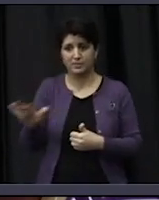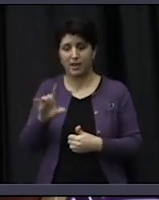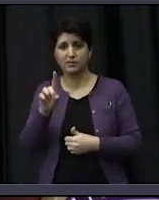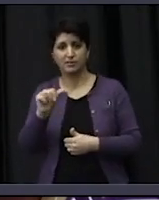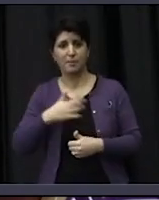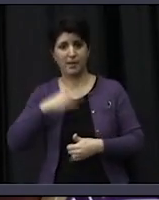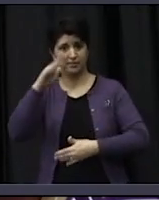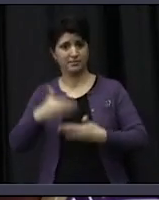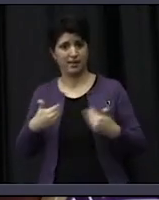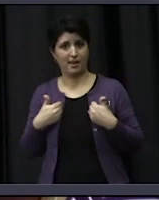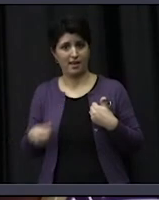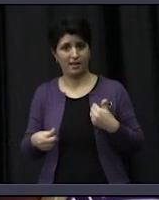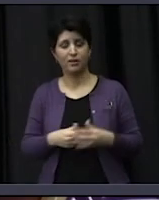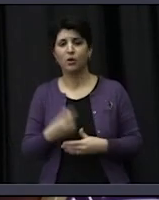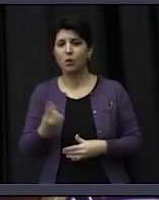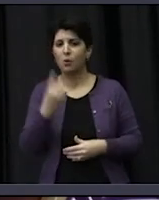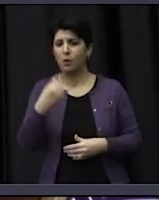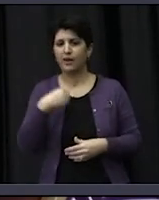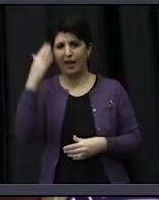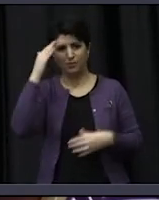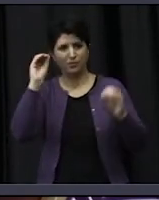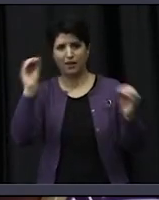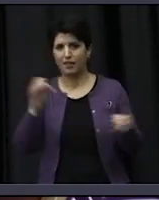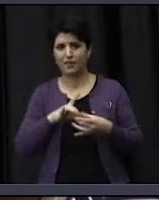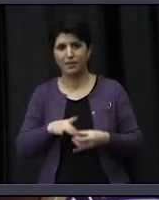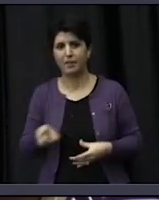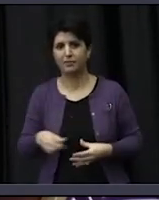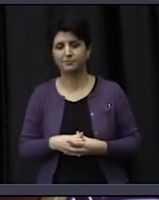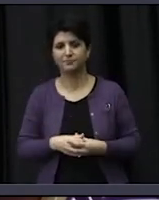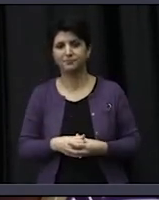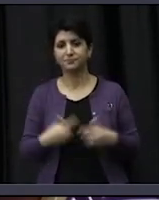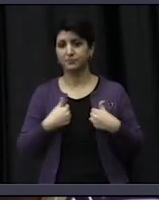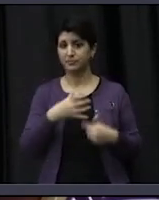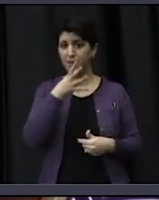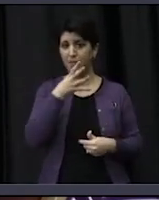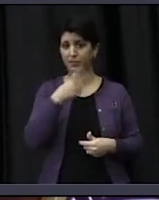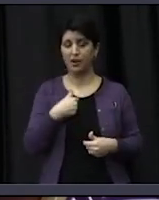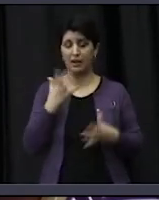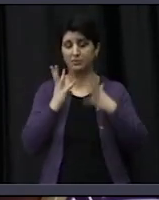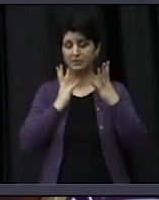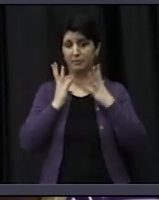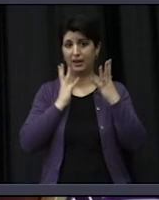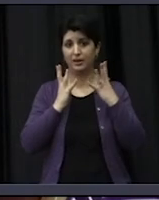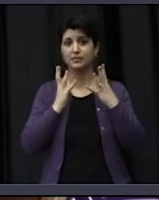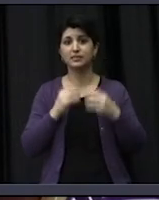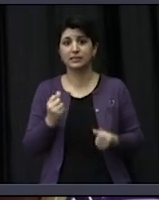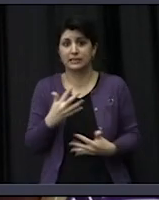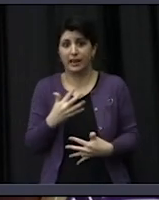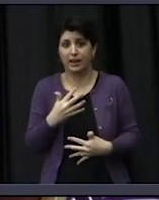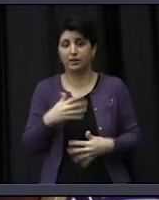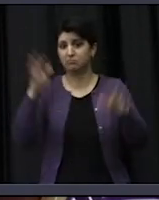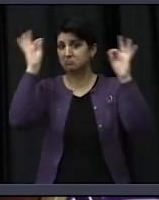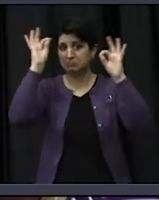son had, one that I knew nothing about. As a mother, I was embarrassed, scared,